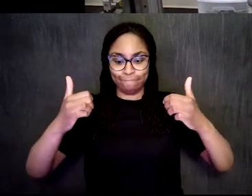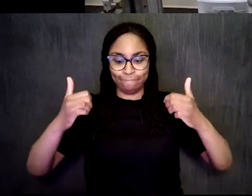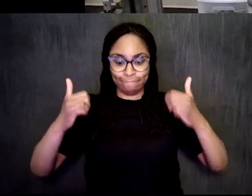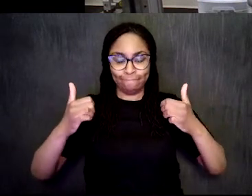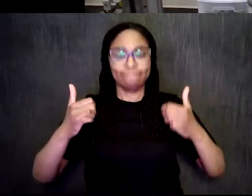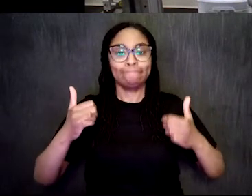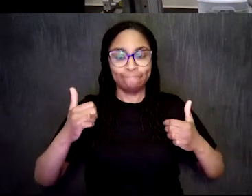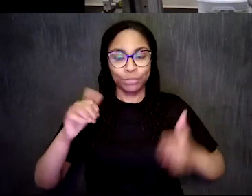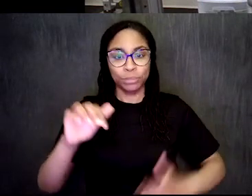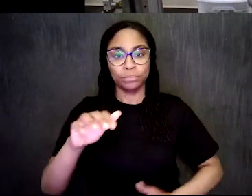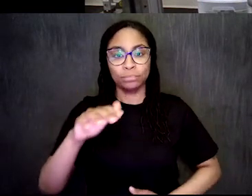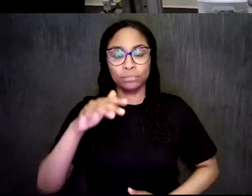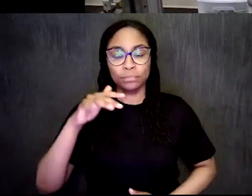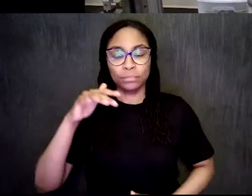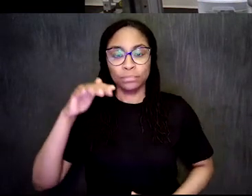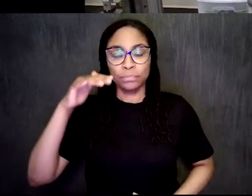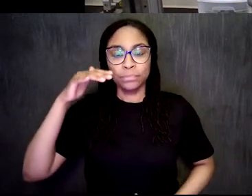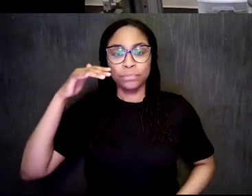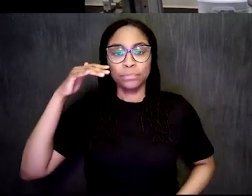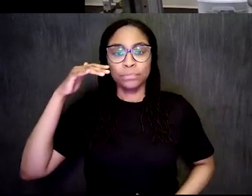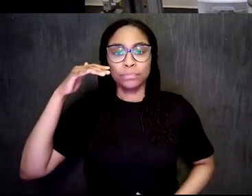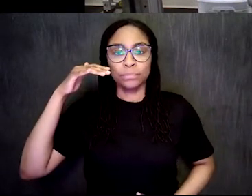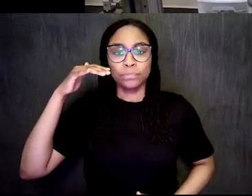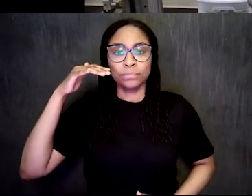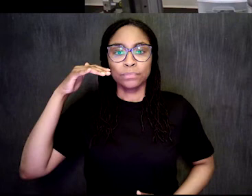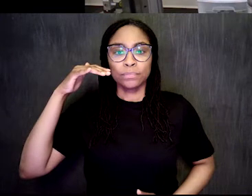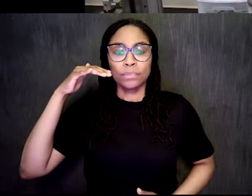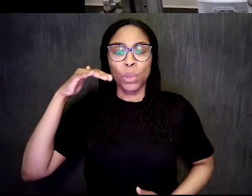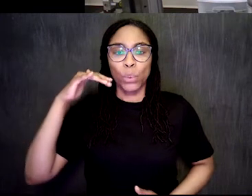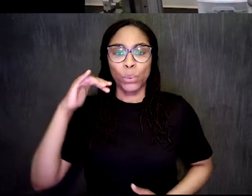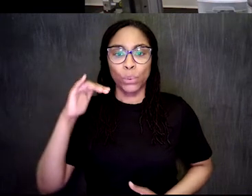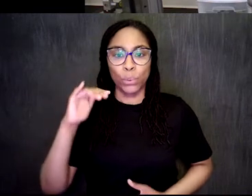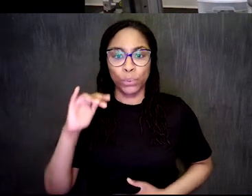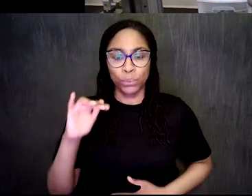Good. Try to pull those knees higher. Inhale.